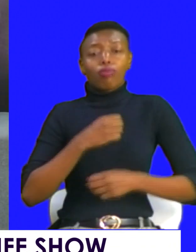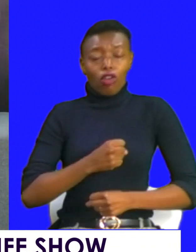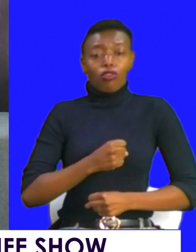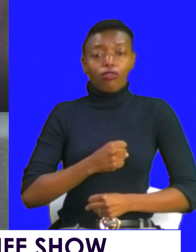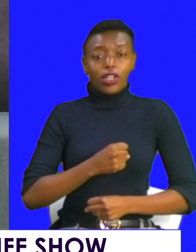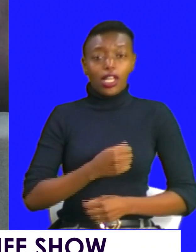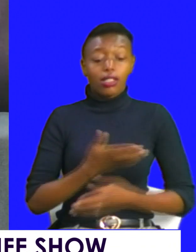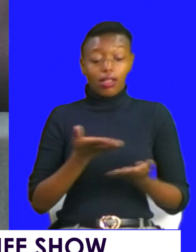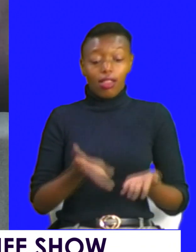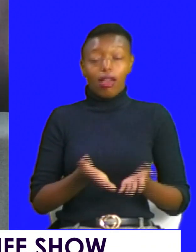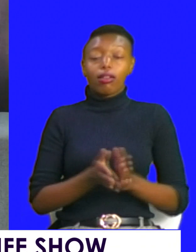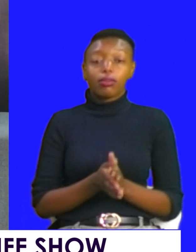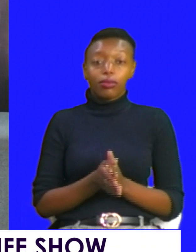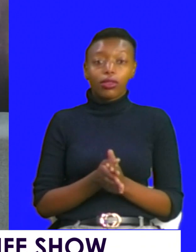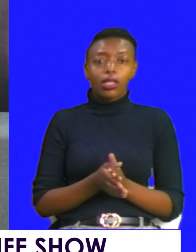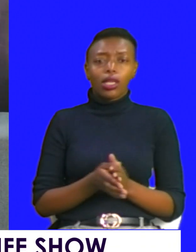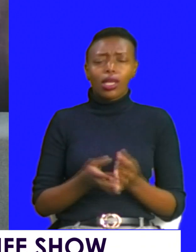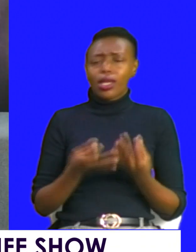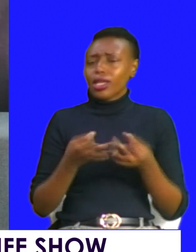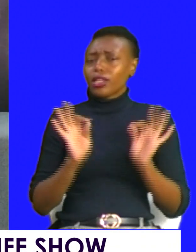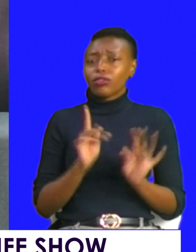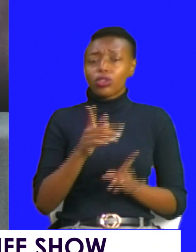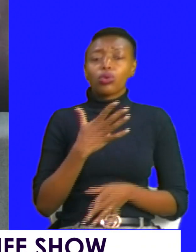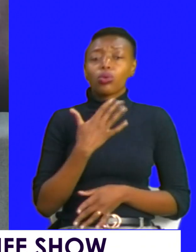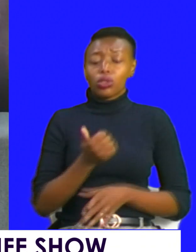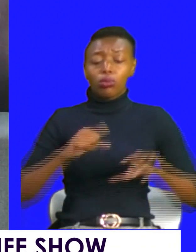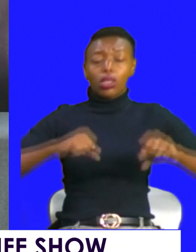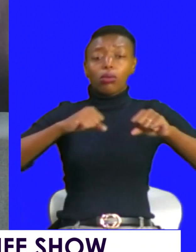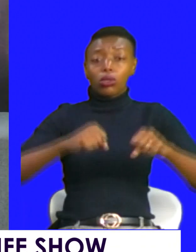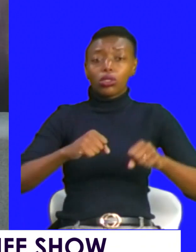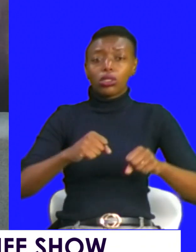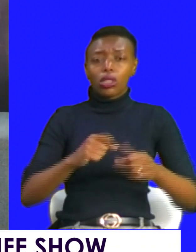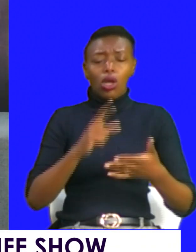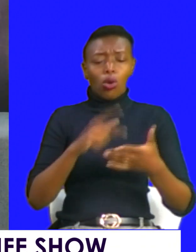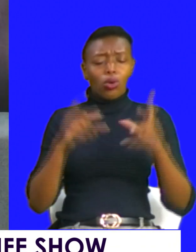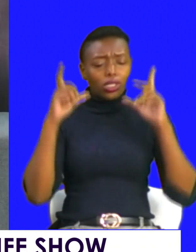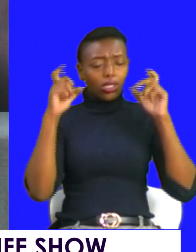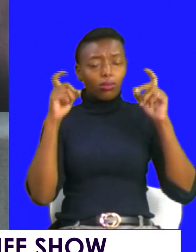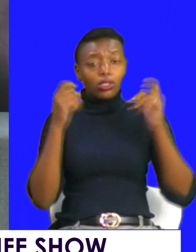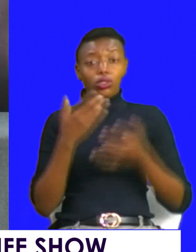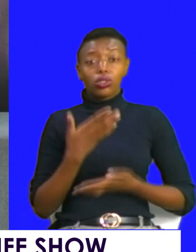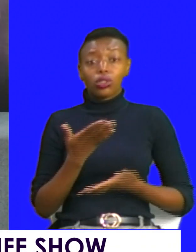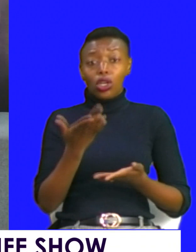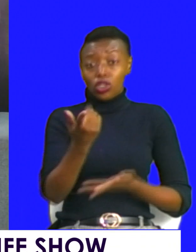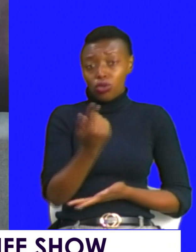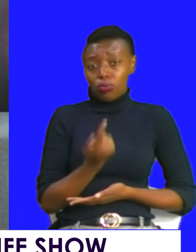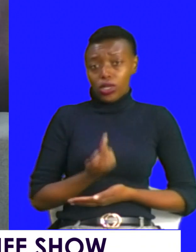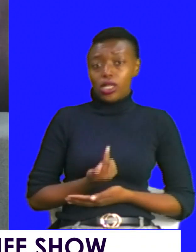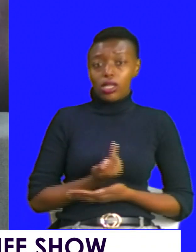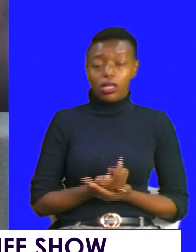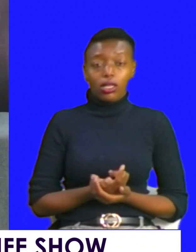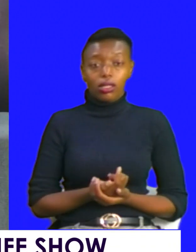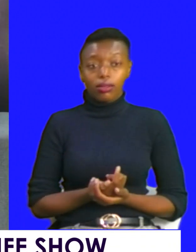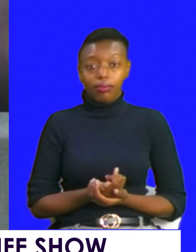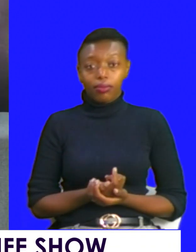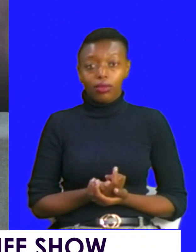manager. Now, what image do you project? Do you project the image of a manager? Okay. Right. Or